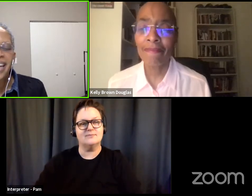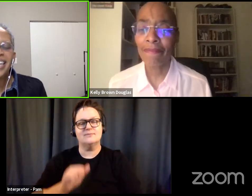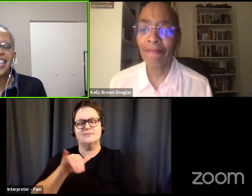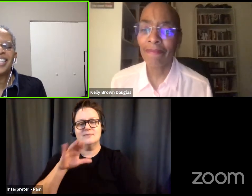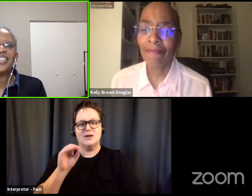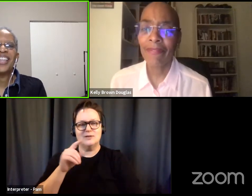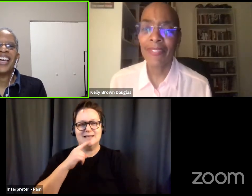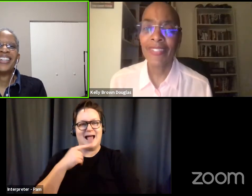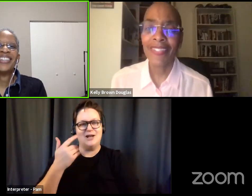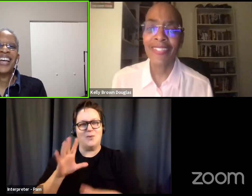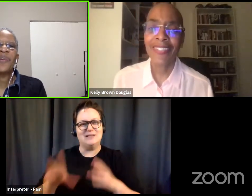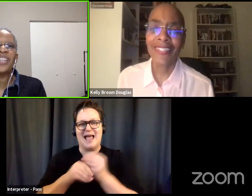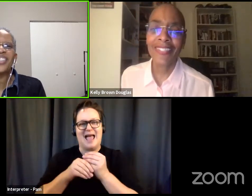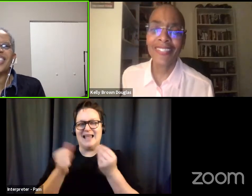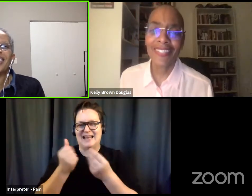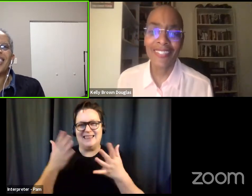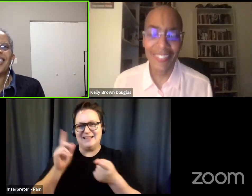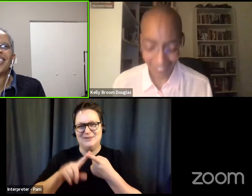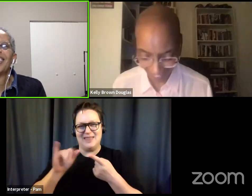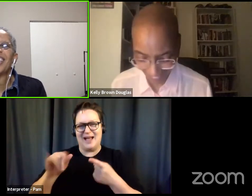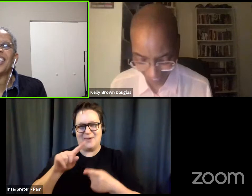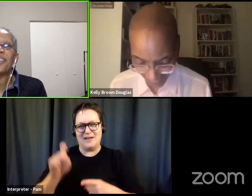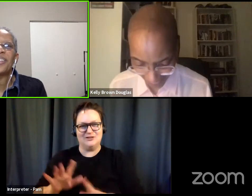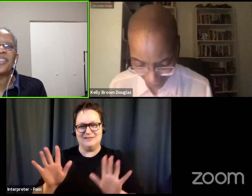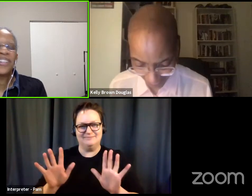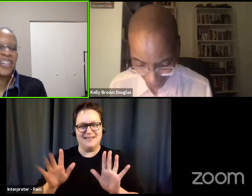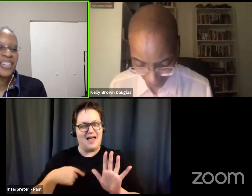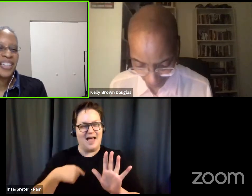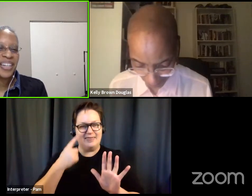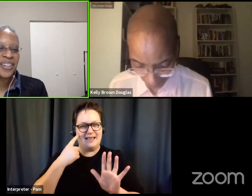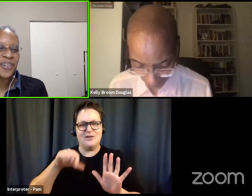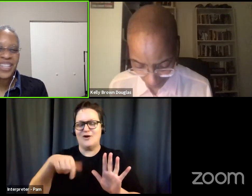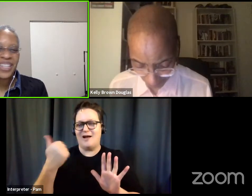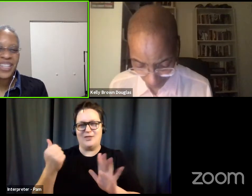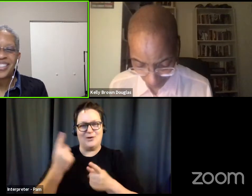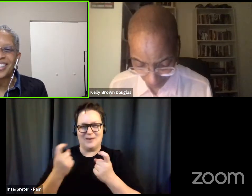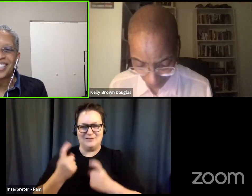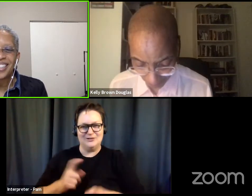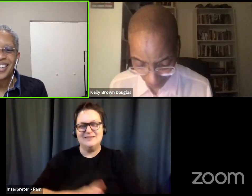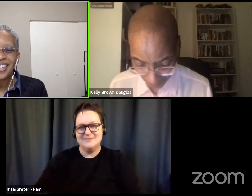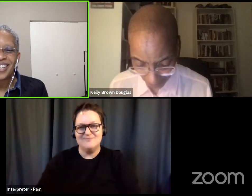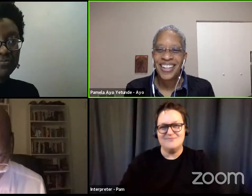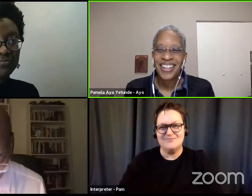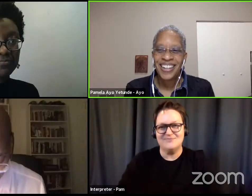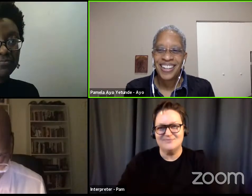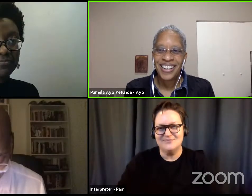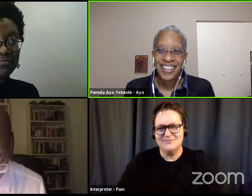I don't want to add anything to that question, because I think there are other questions.